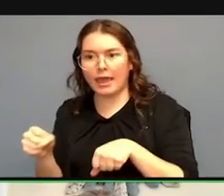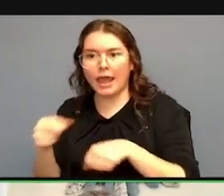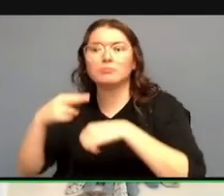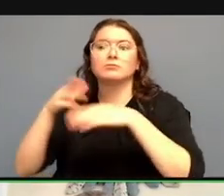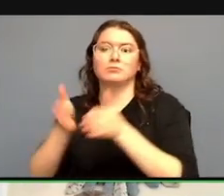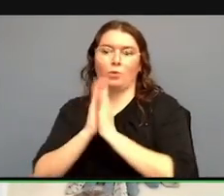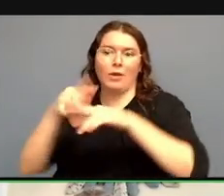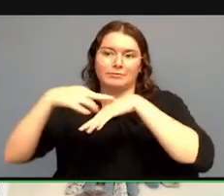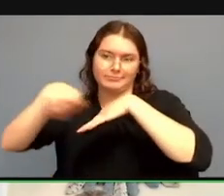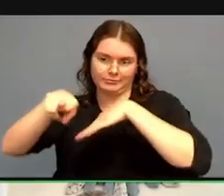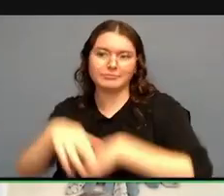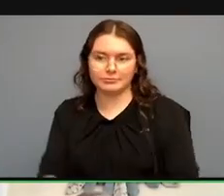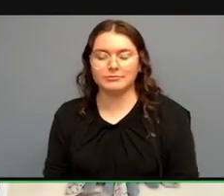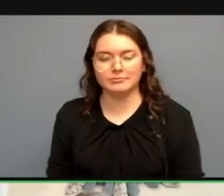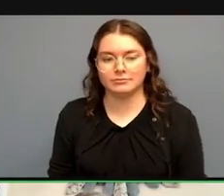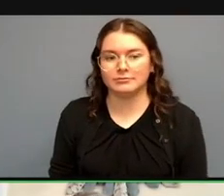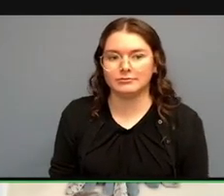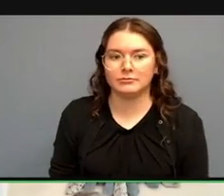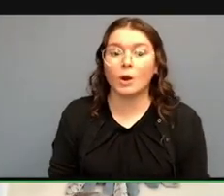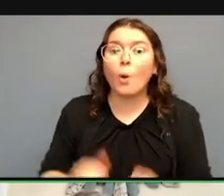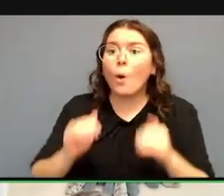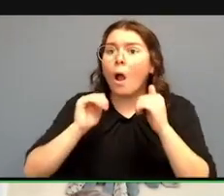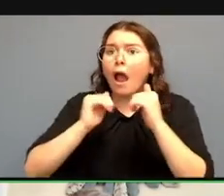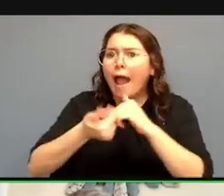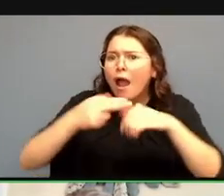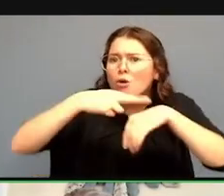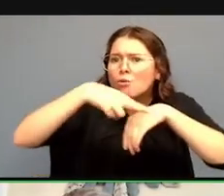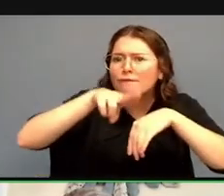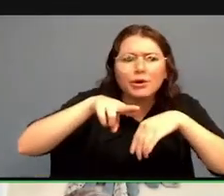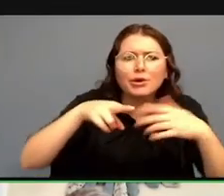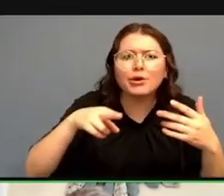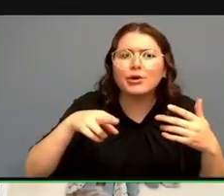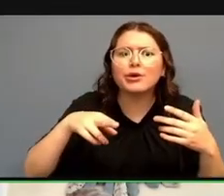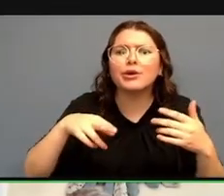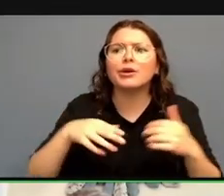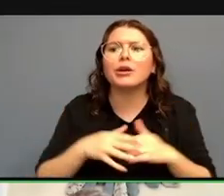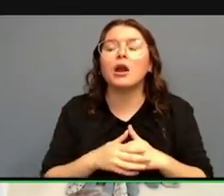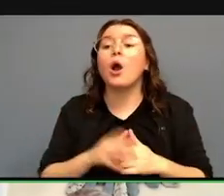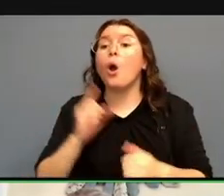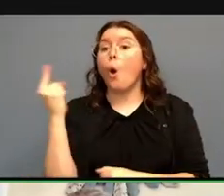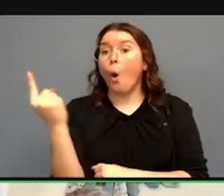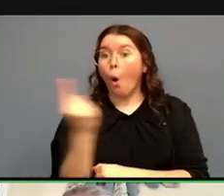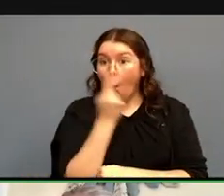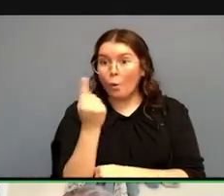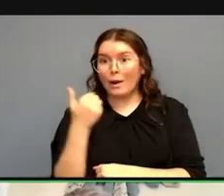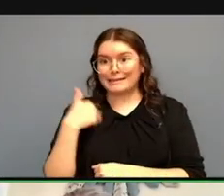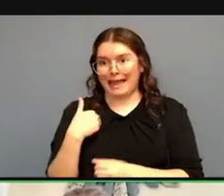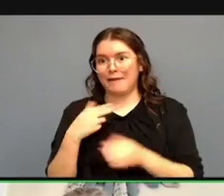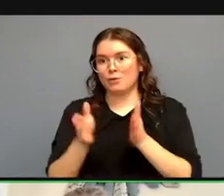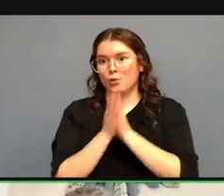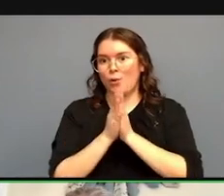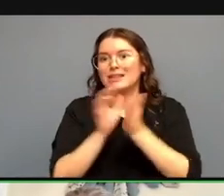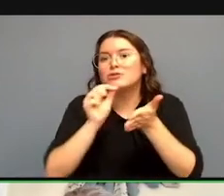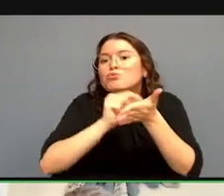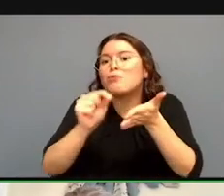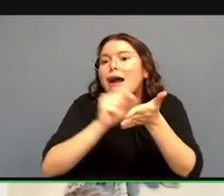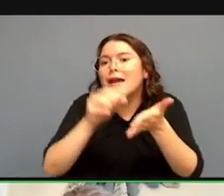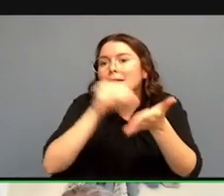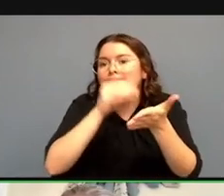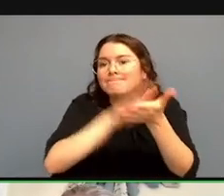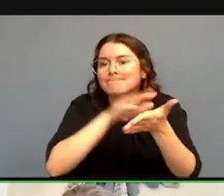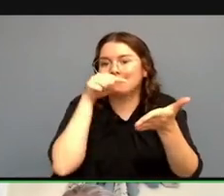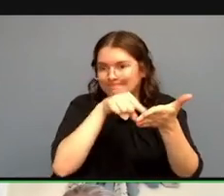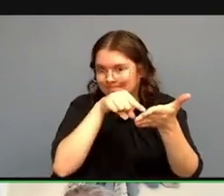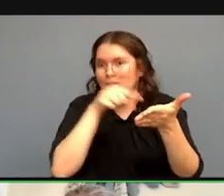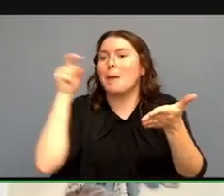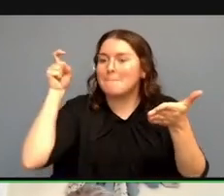request. How to do that is to always make the request in writing. What I always tell my